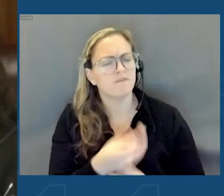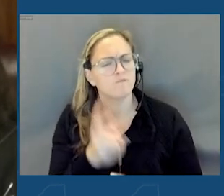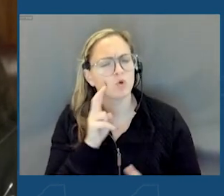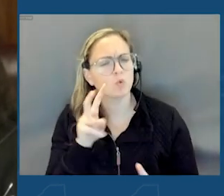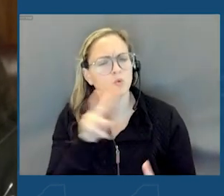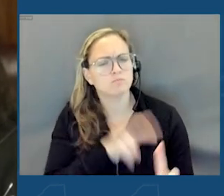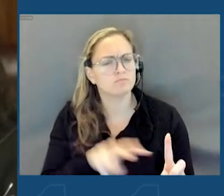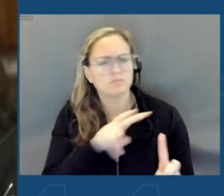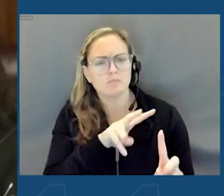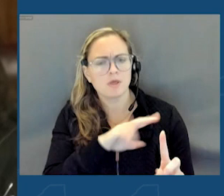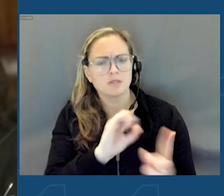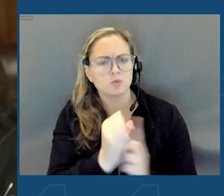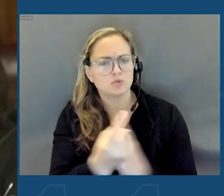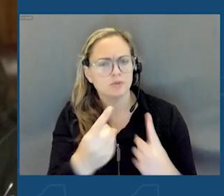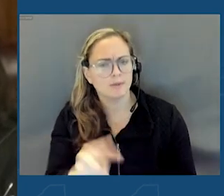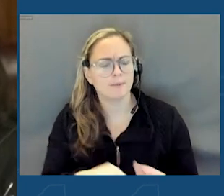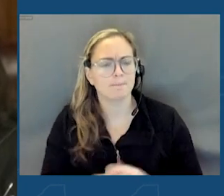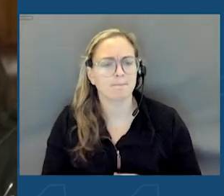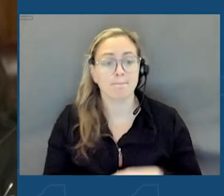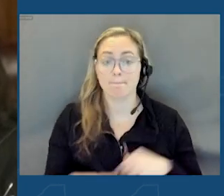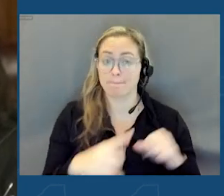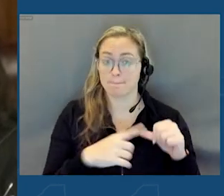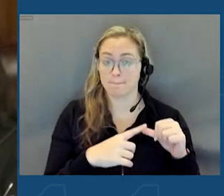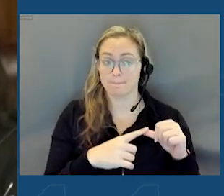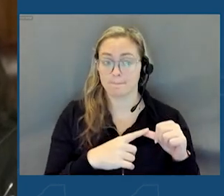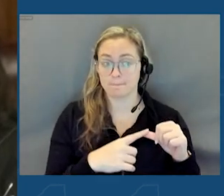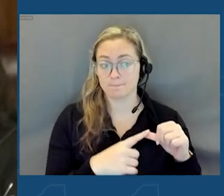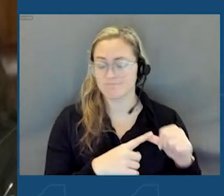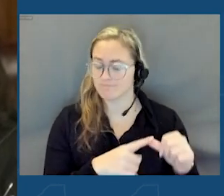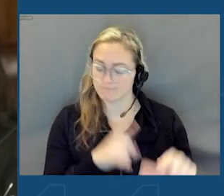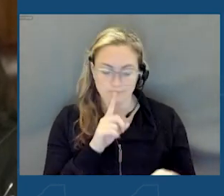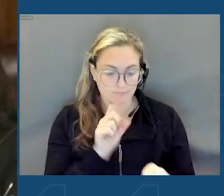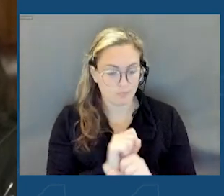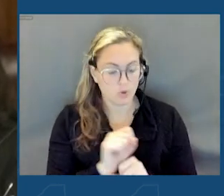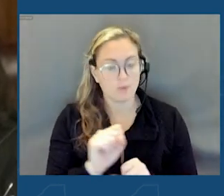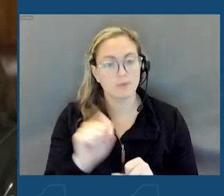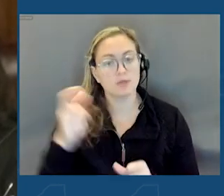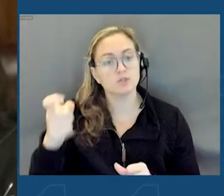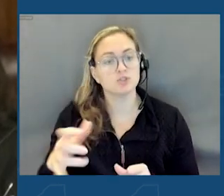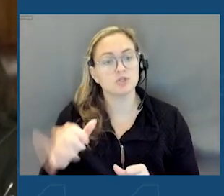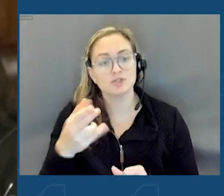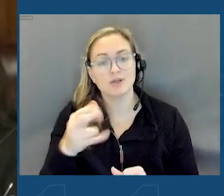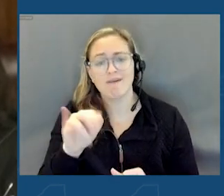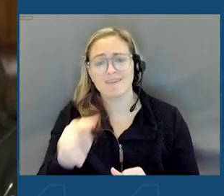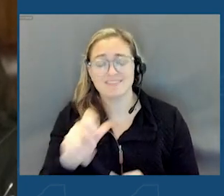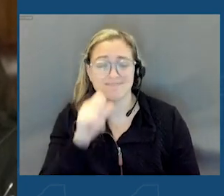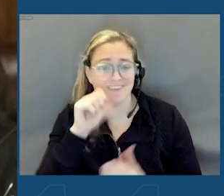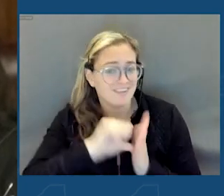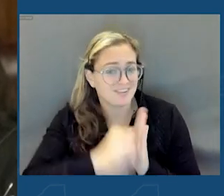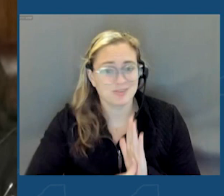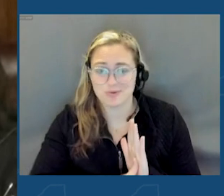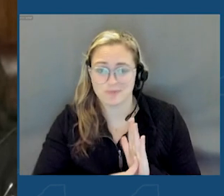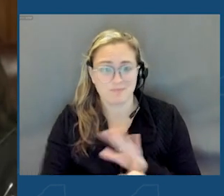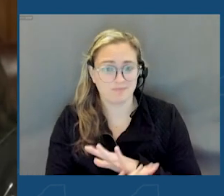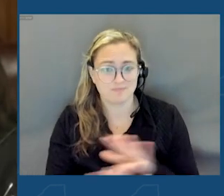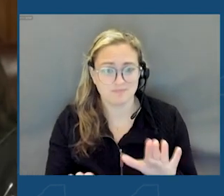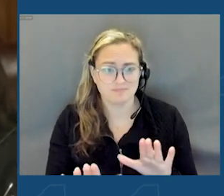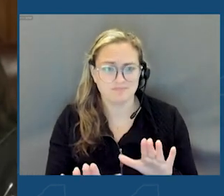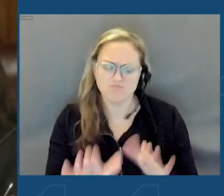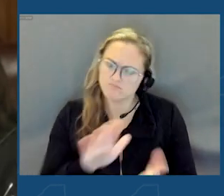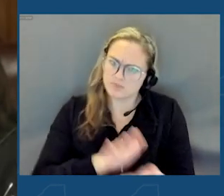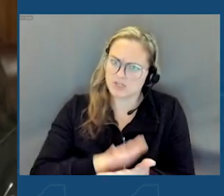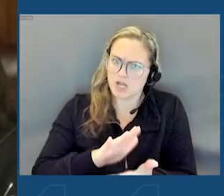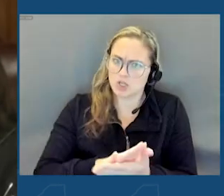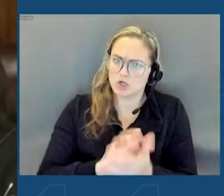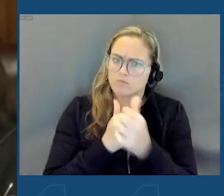episode. First, I can assure you that Judge Halligan is not an extremist, but instead a scholar who follows